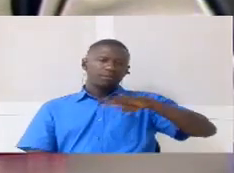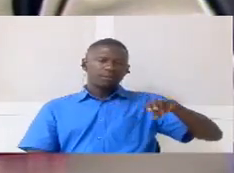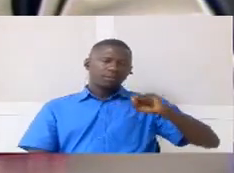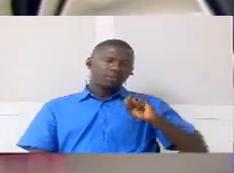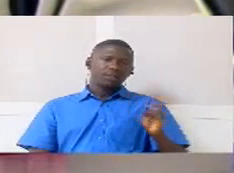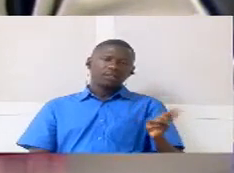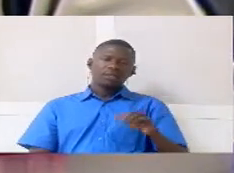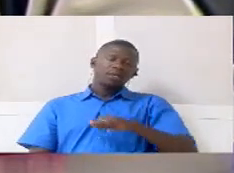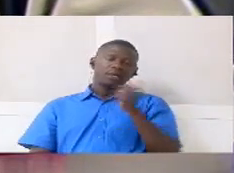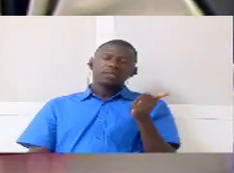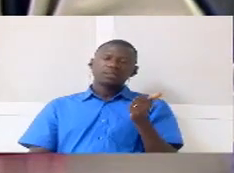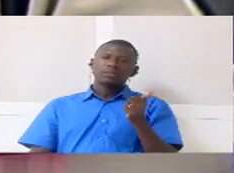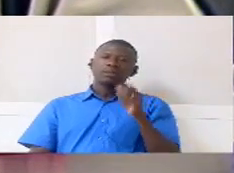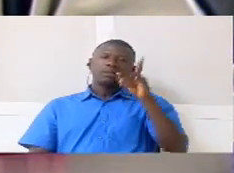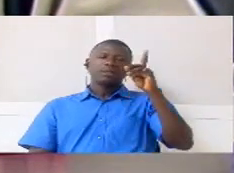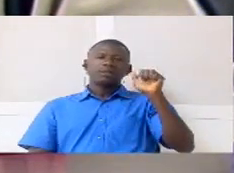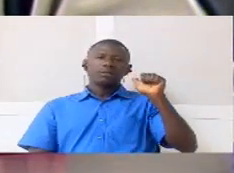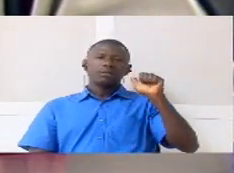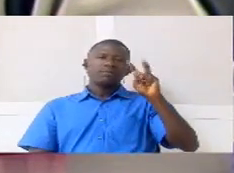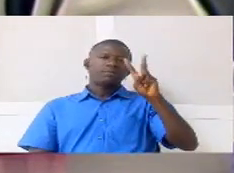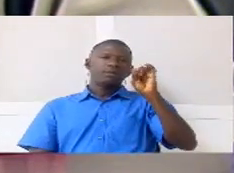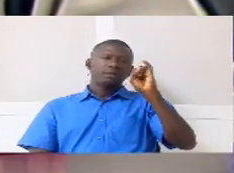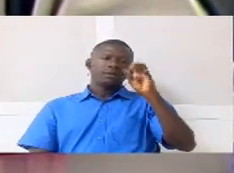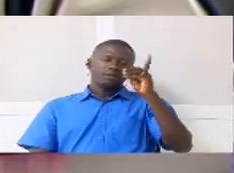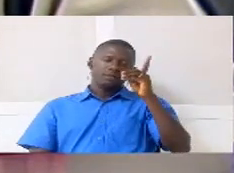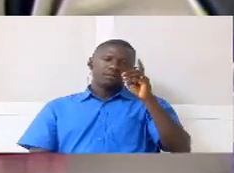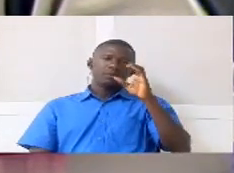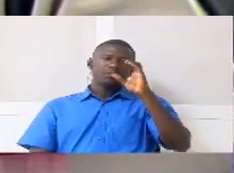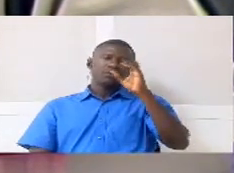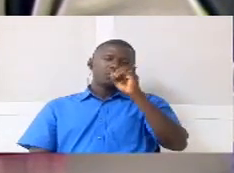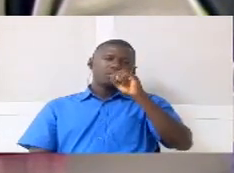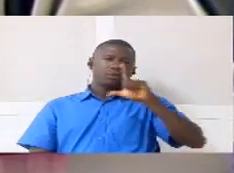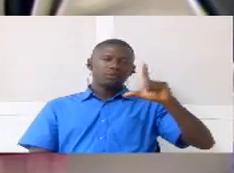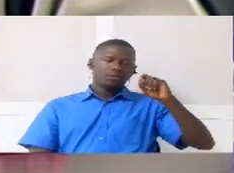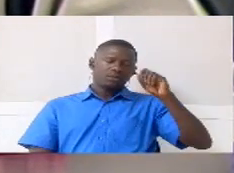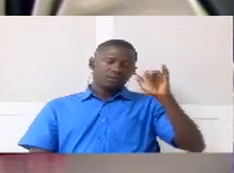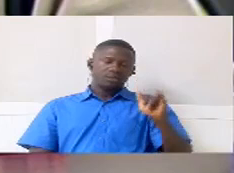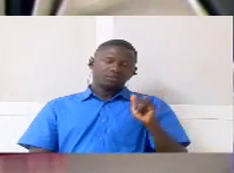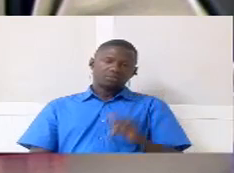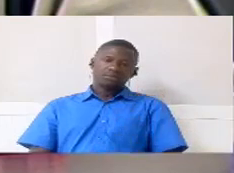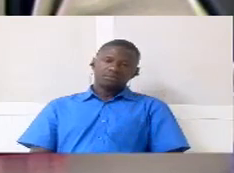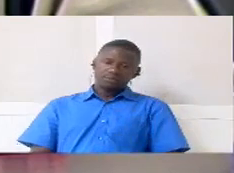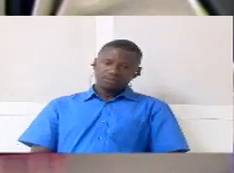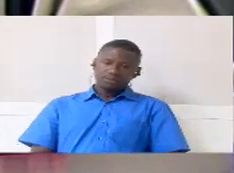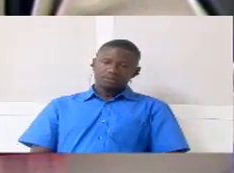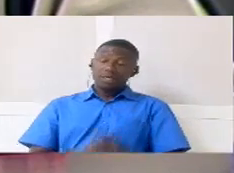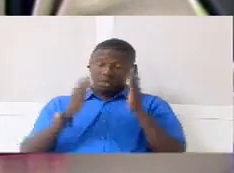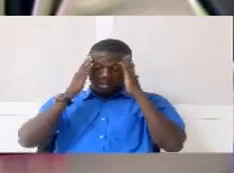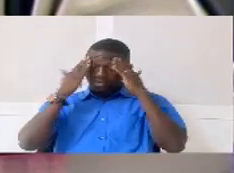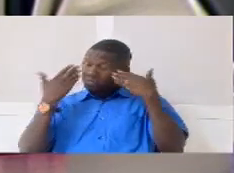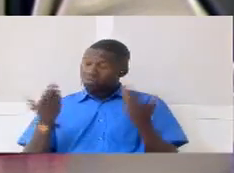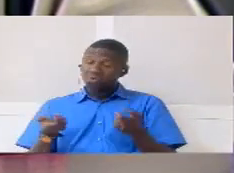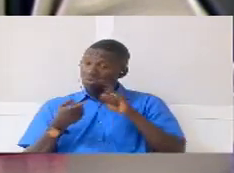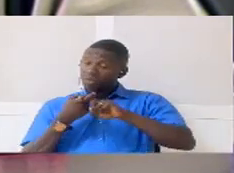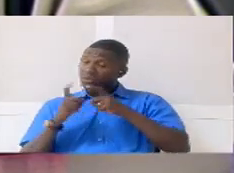kibiri nina nukate buta royal family le. I do not know how related they were, but Ibrahima Jame used to boast that he was from the royal